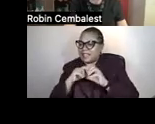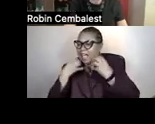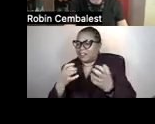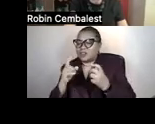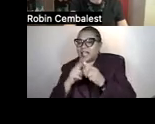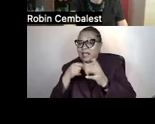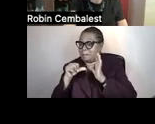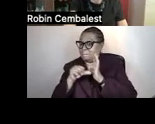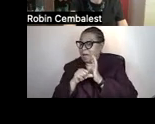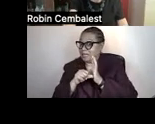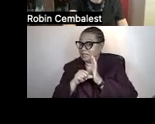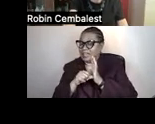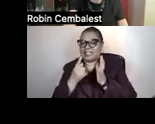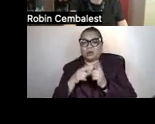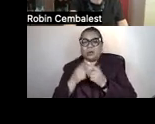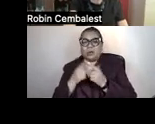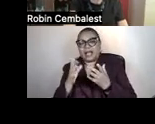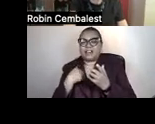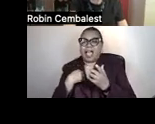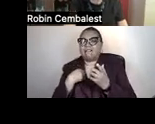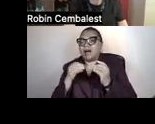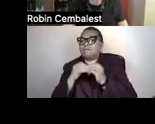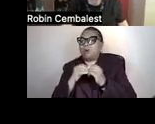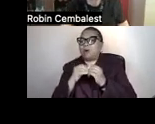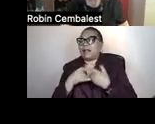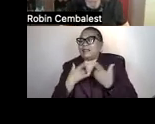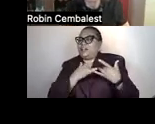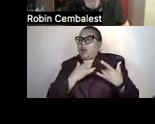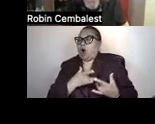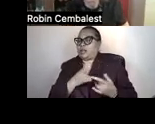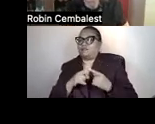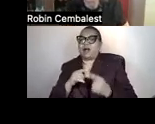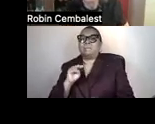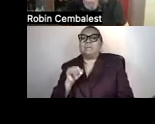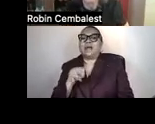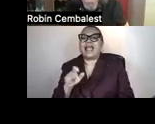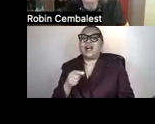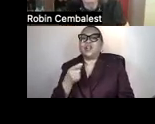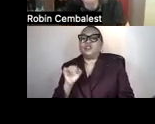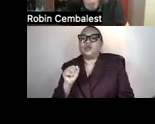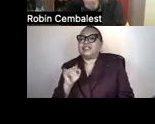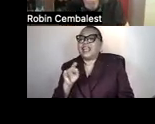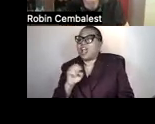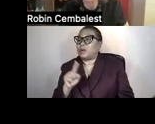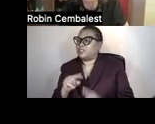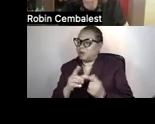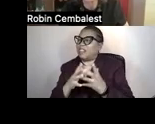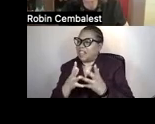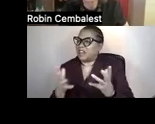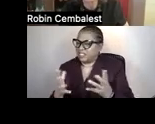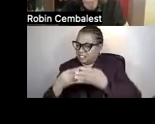the button. And here we kind of have a more lighthearted one from Miguel Gutierrez. I am doing a lot of